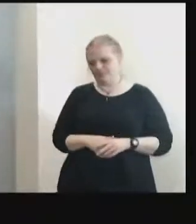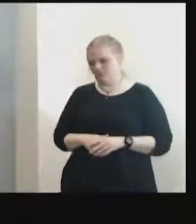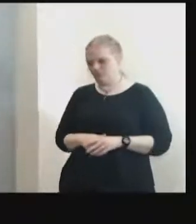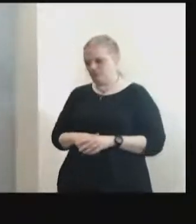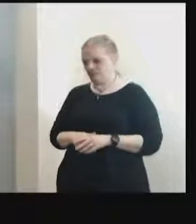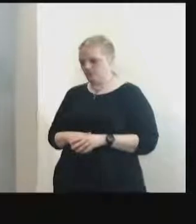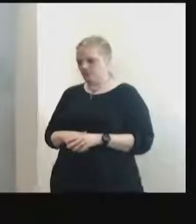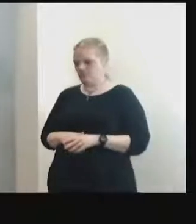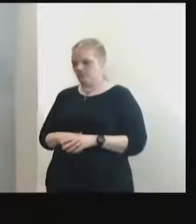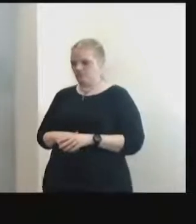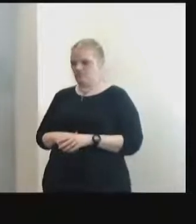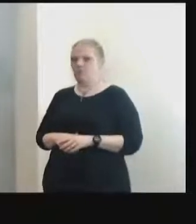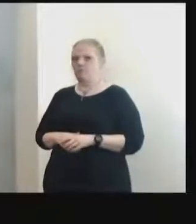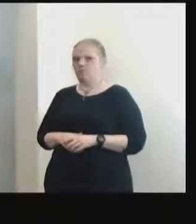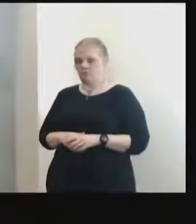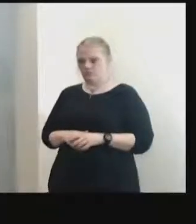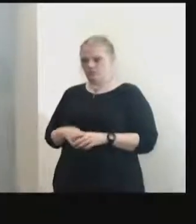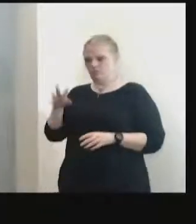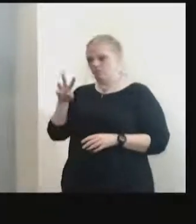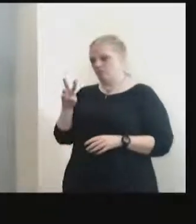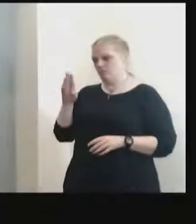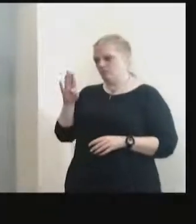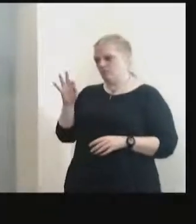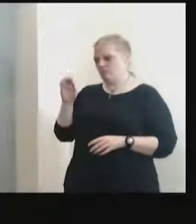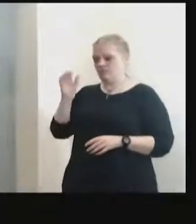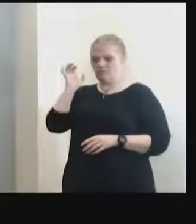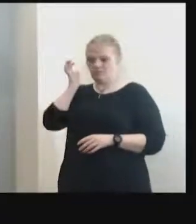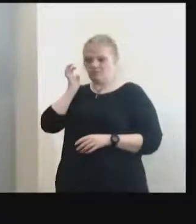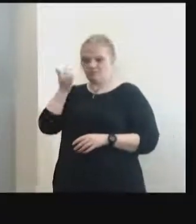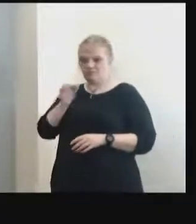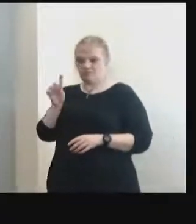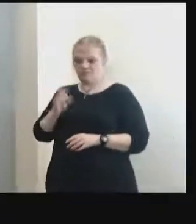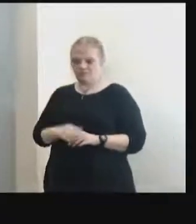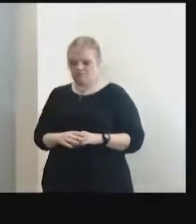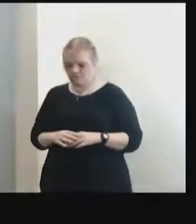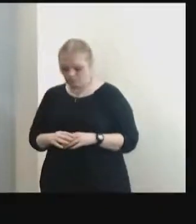them. Okay, WBFO radio, is anyone on?